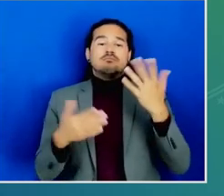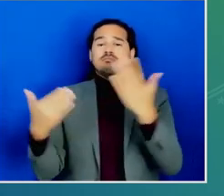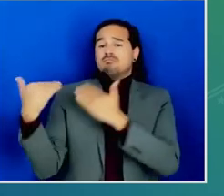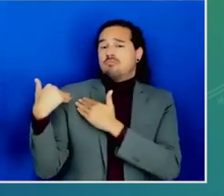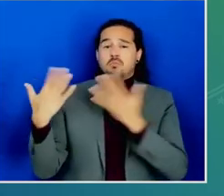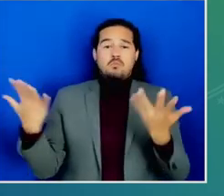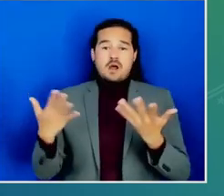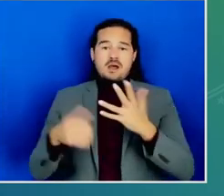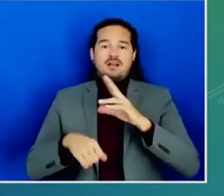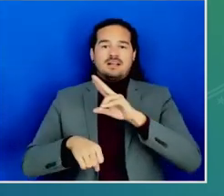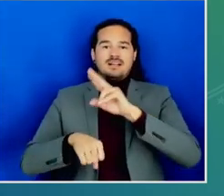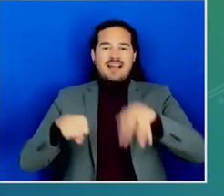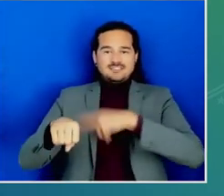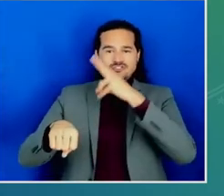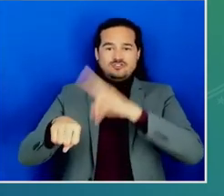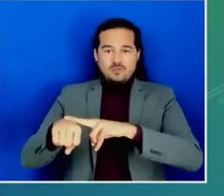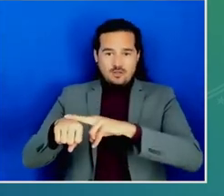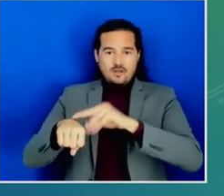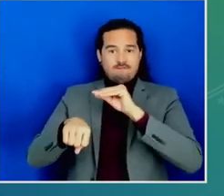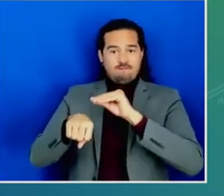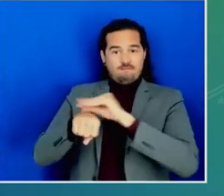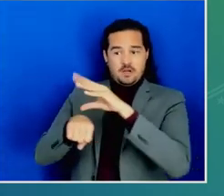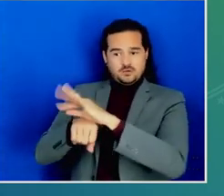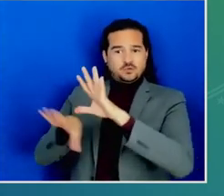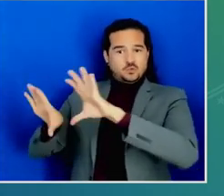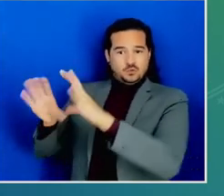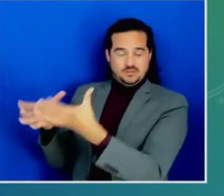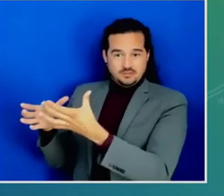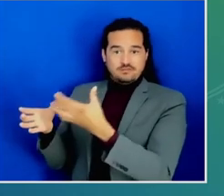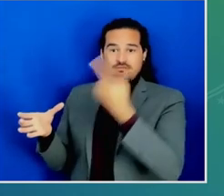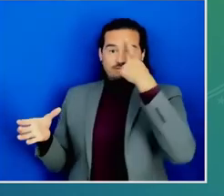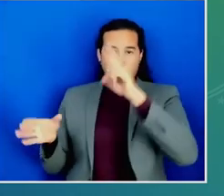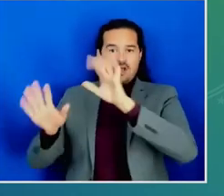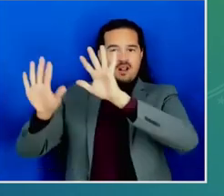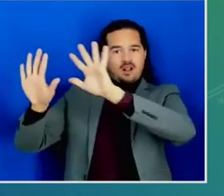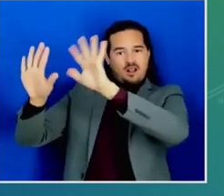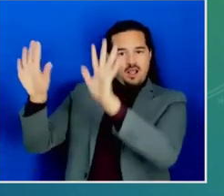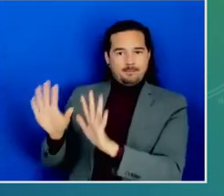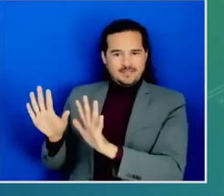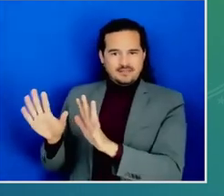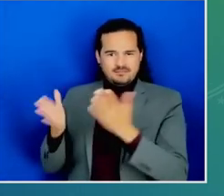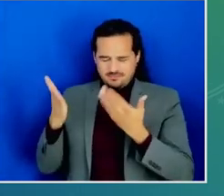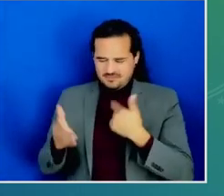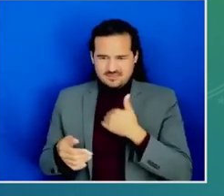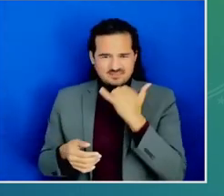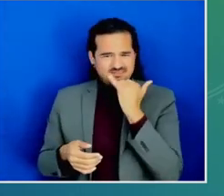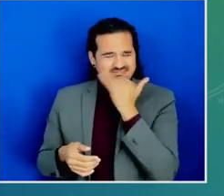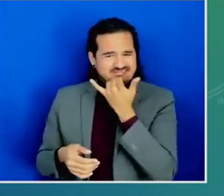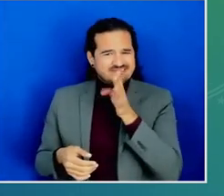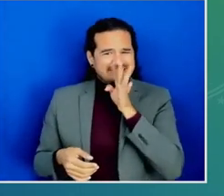Zaidi. And Ali, you can call me Bidden. If I mispronounced your last name, I apologize. He served